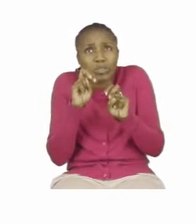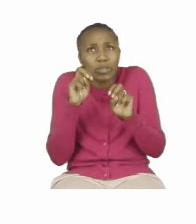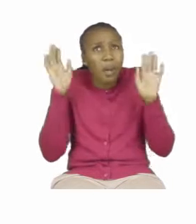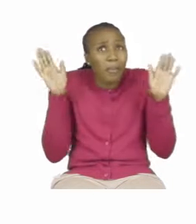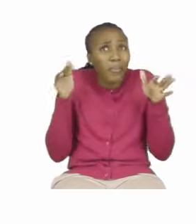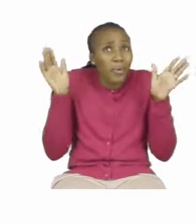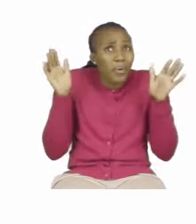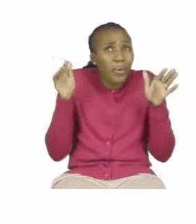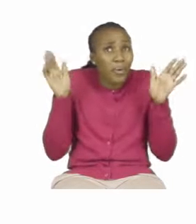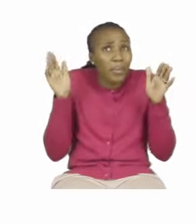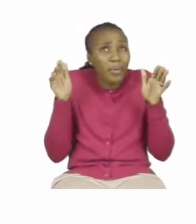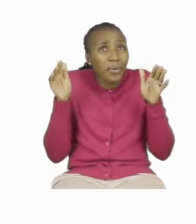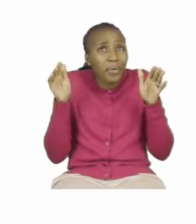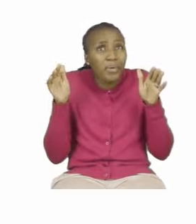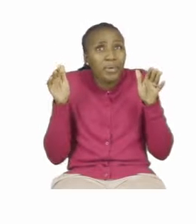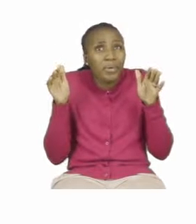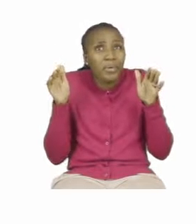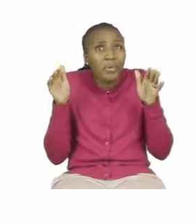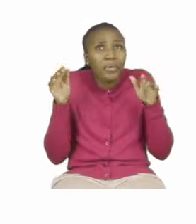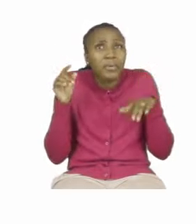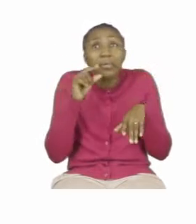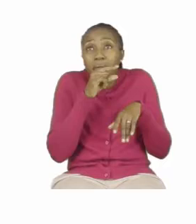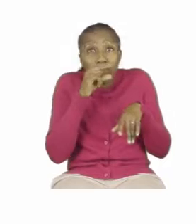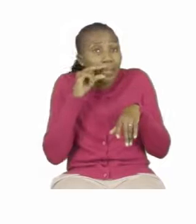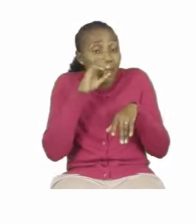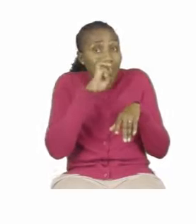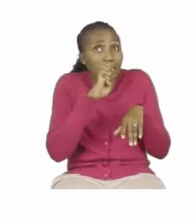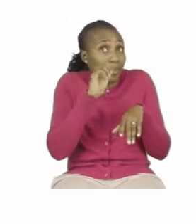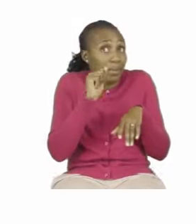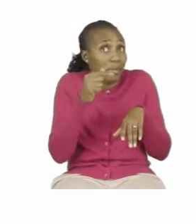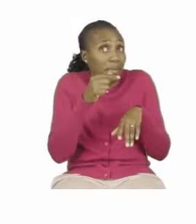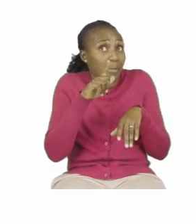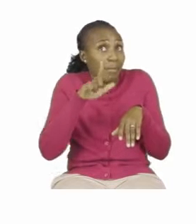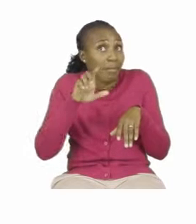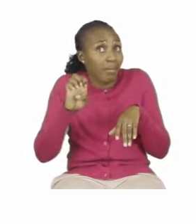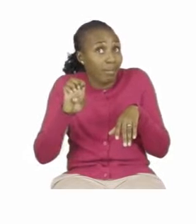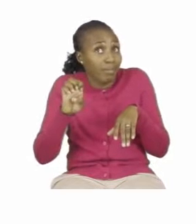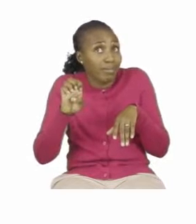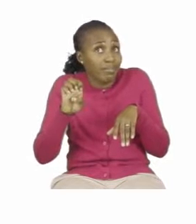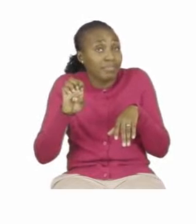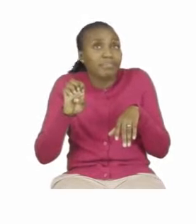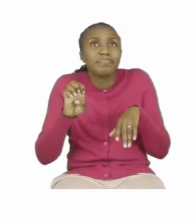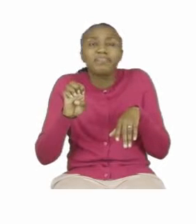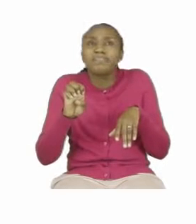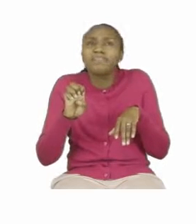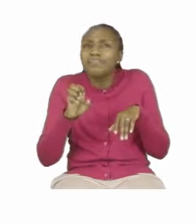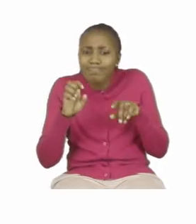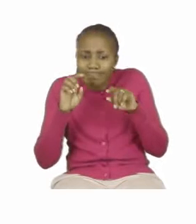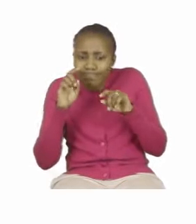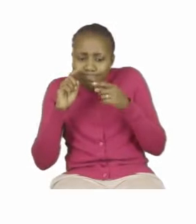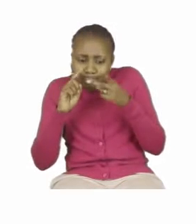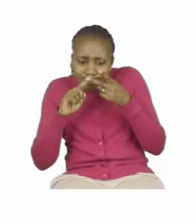the $1 Namibian coin is called an eagle. Then we look for the number